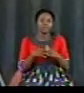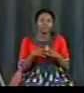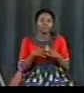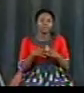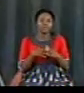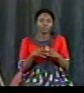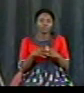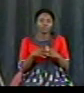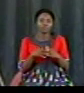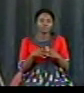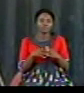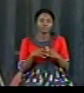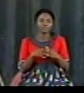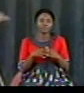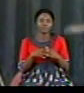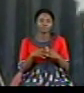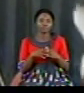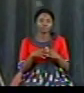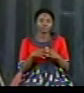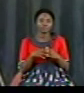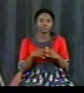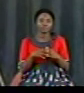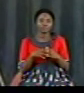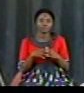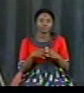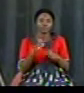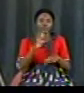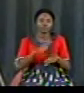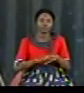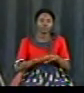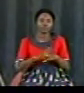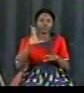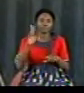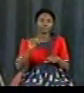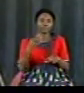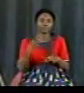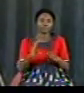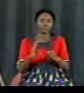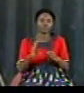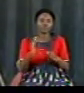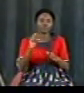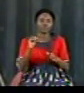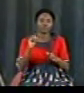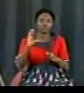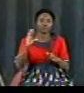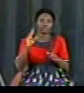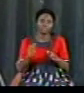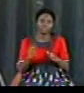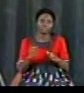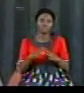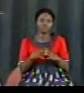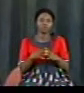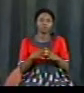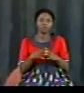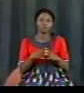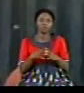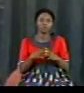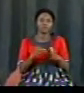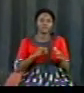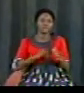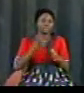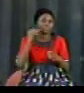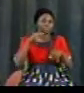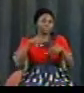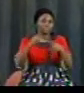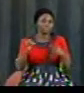Amalata Group of Districts. On the 30th of October, after the service, I was going home from